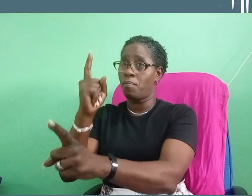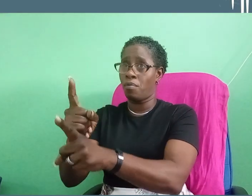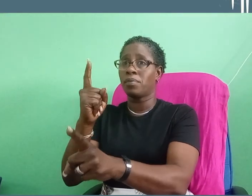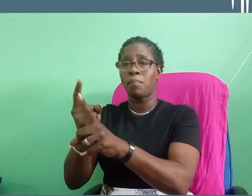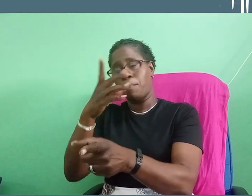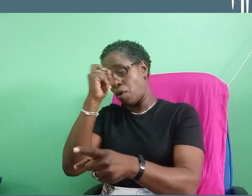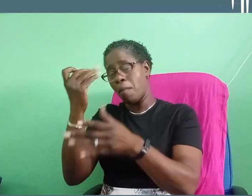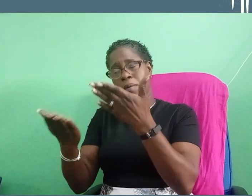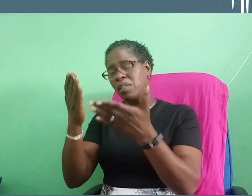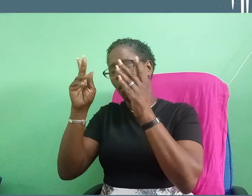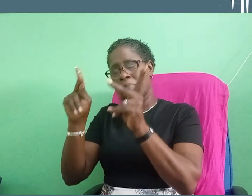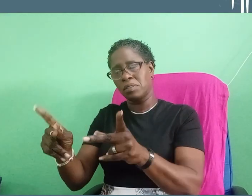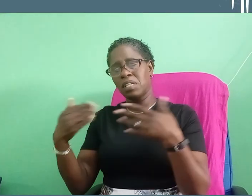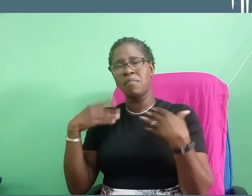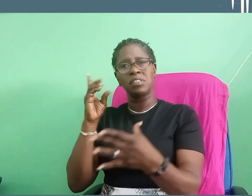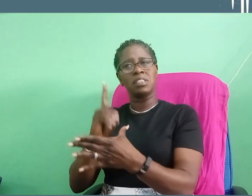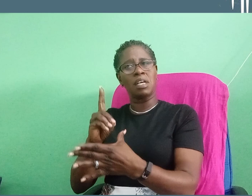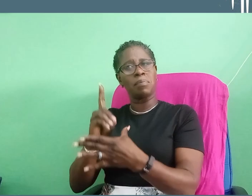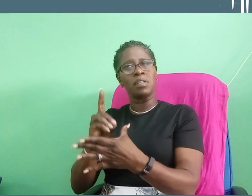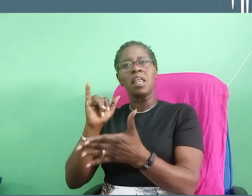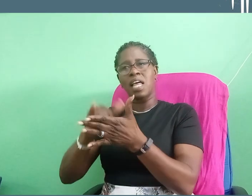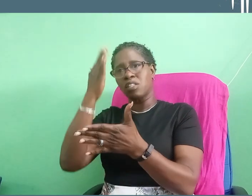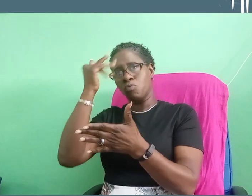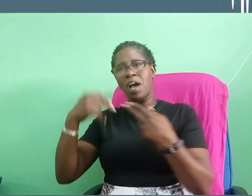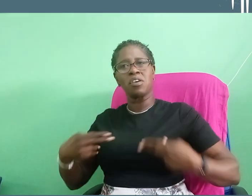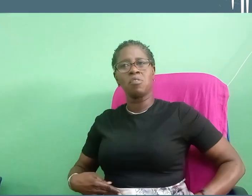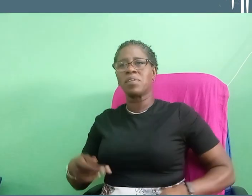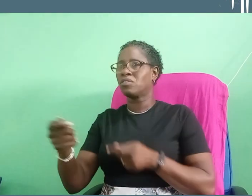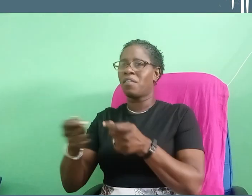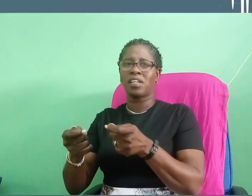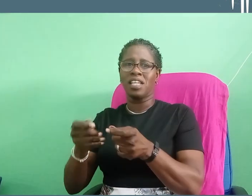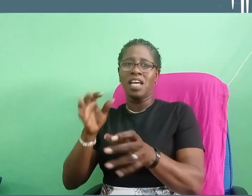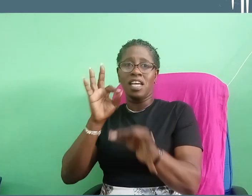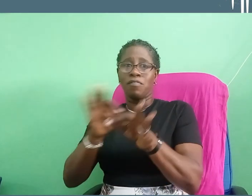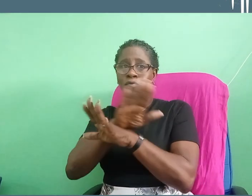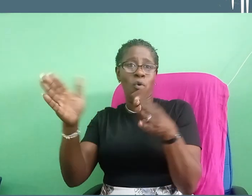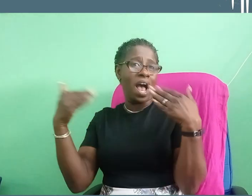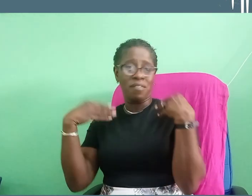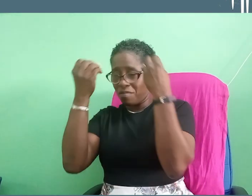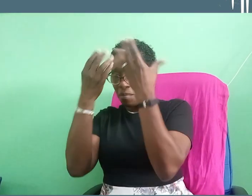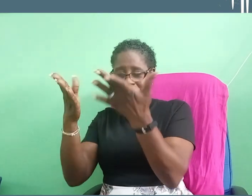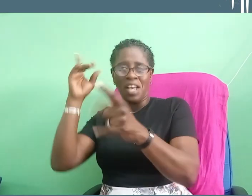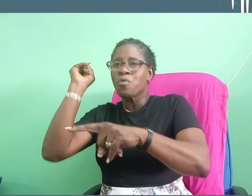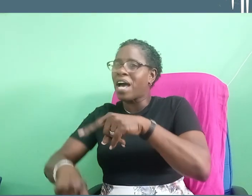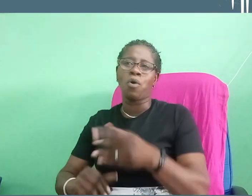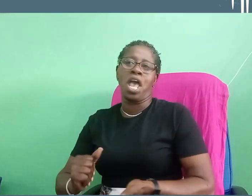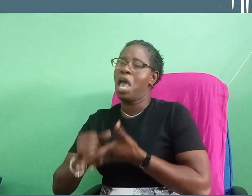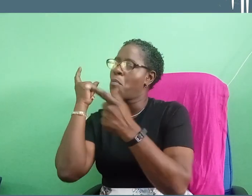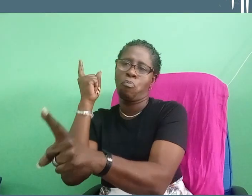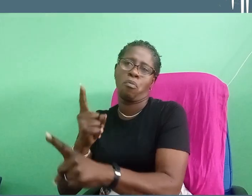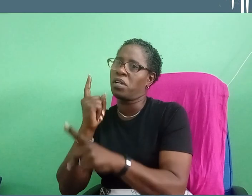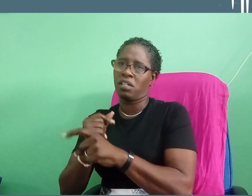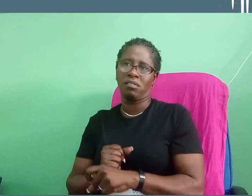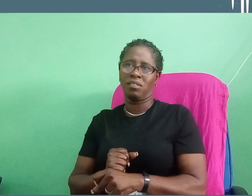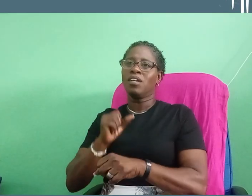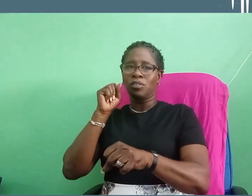disabling condition in this other realm, you're not going to be able to support them as robustly as if you did have that information. I always